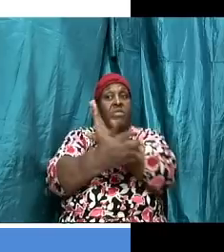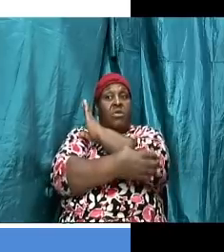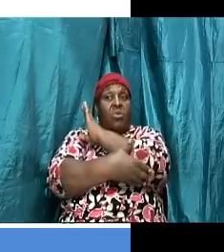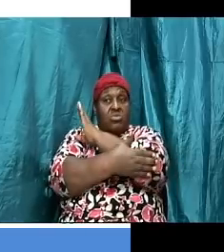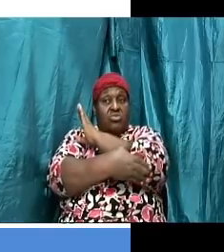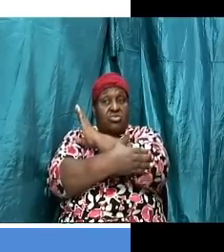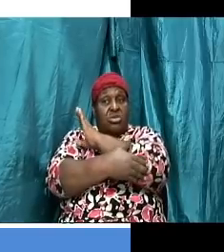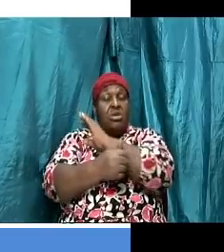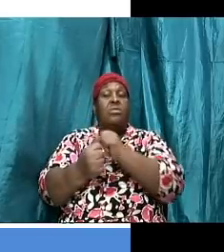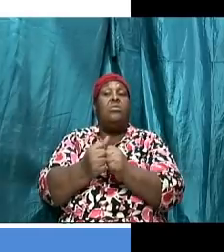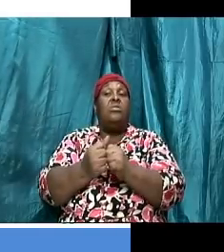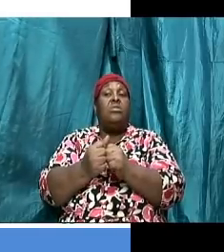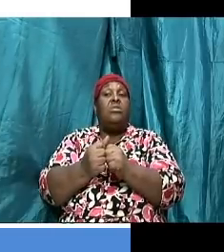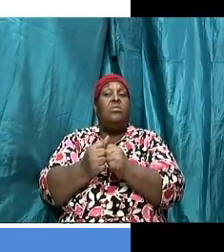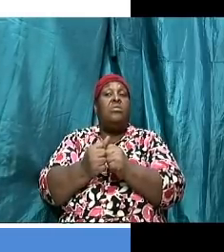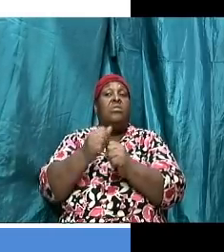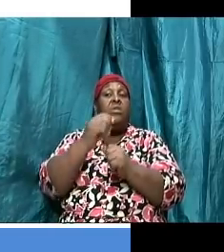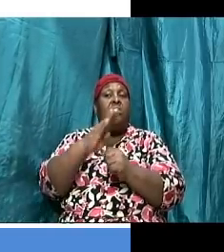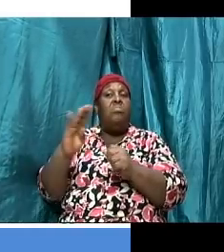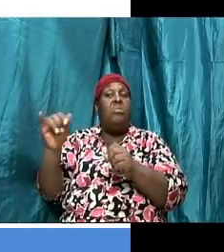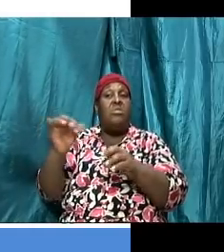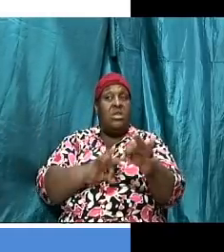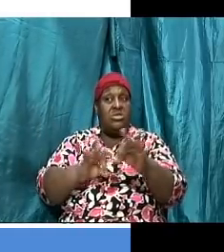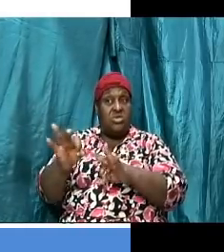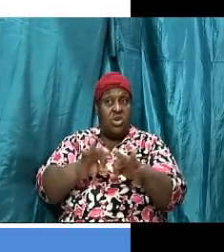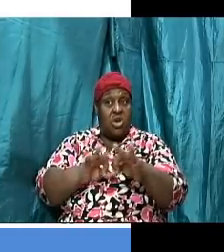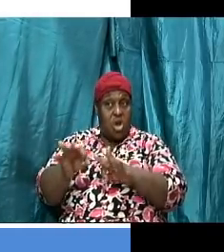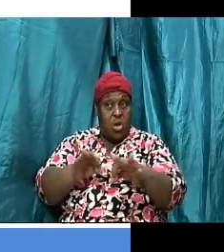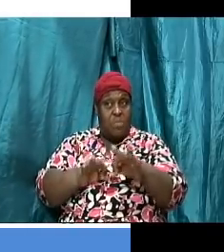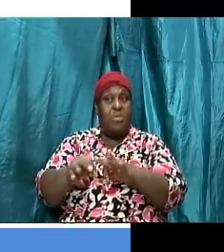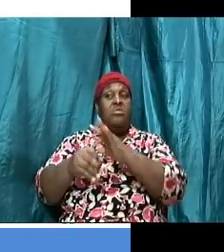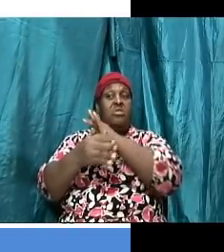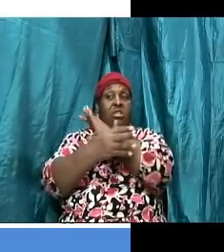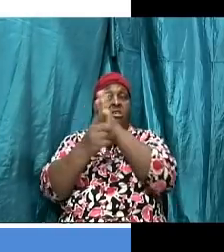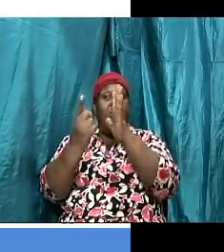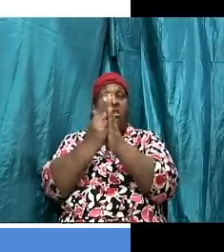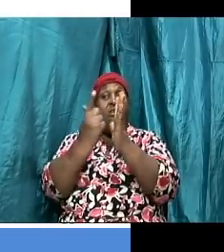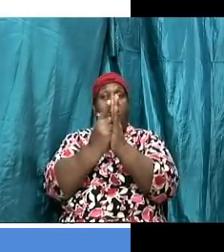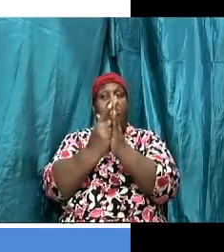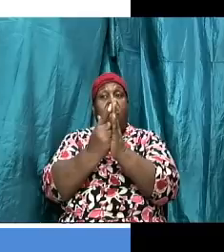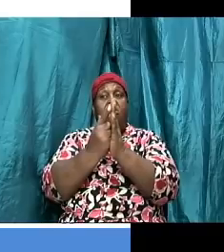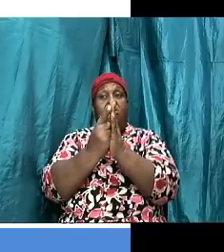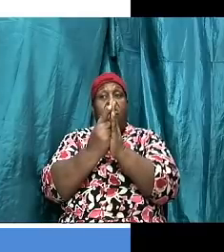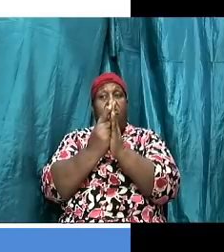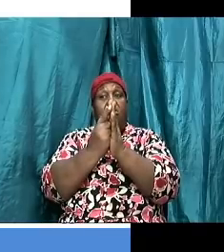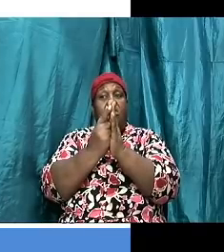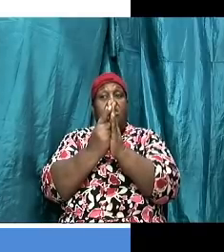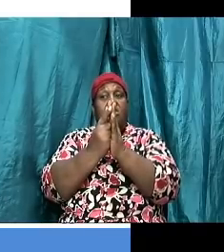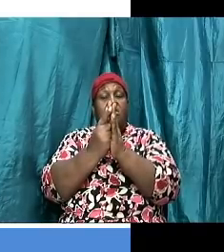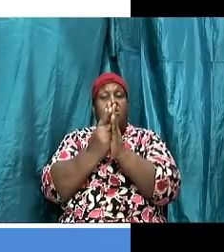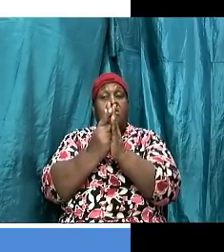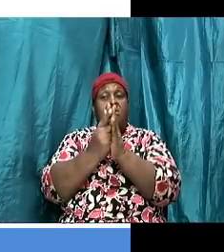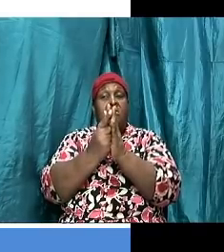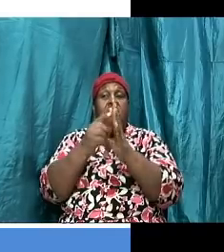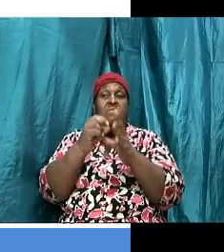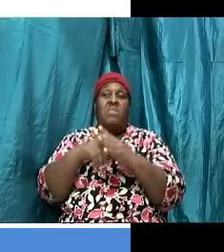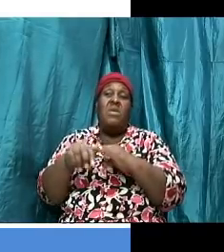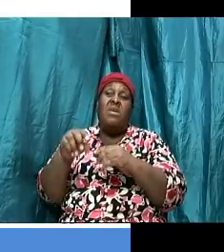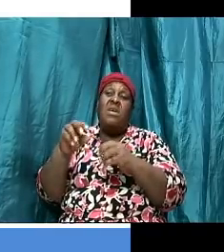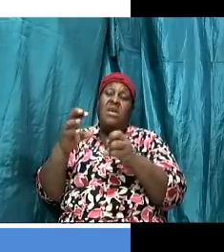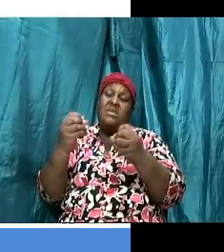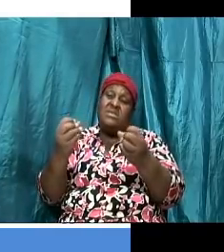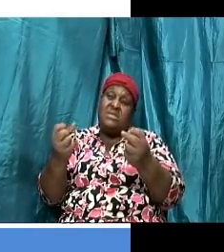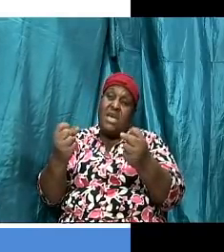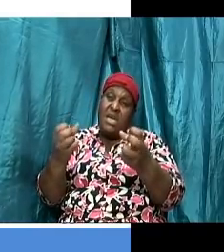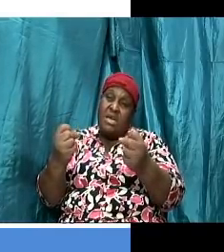or interprets the Constitution. But if you should reduce the full Constitution to a symbol or a sign,